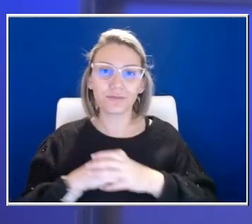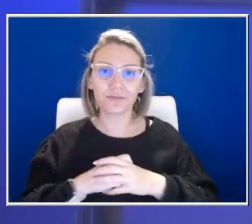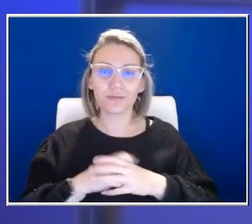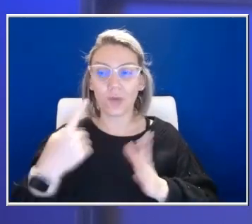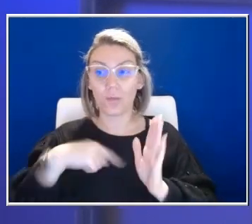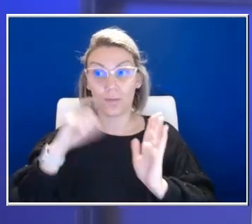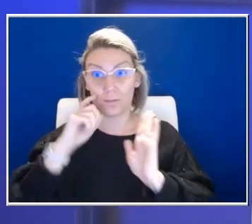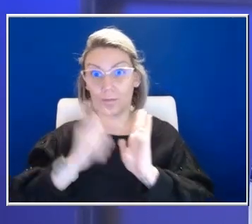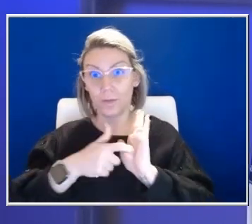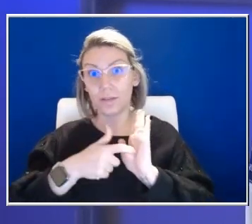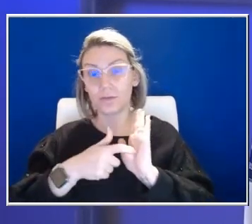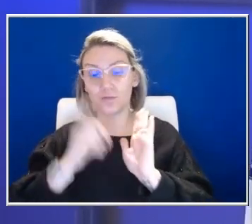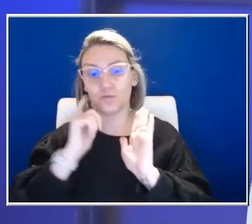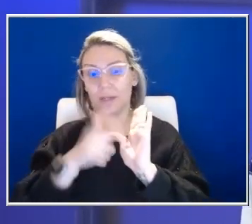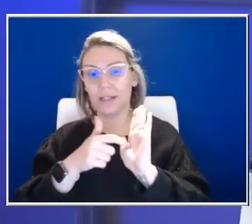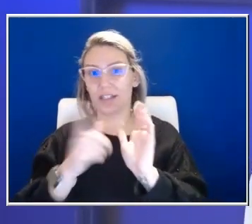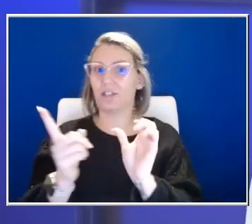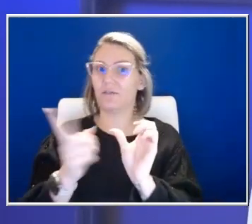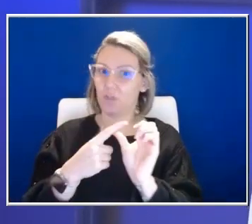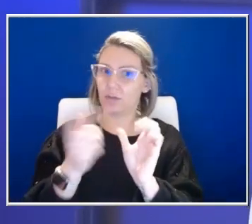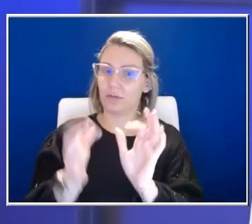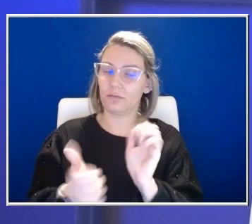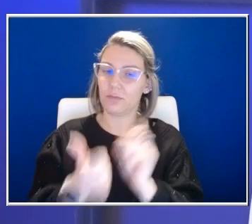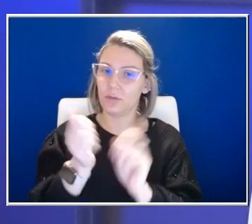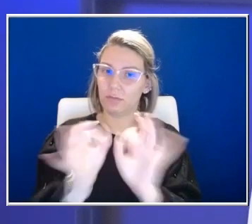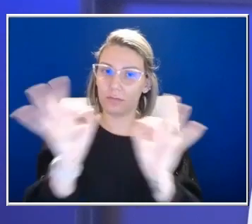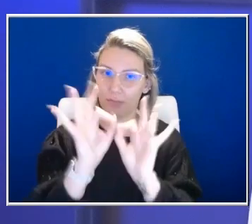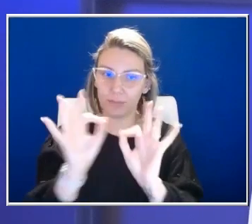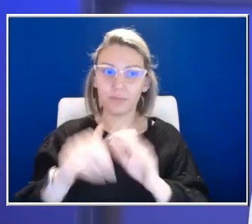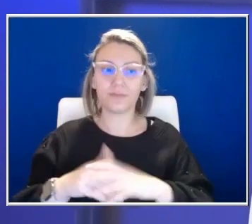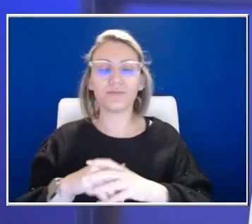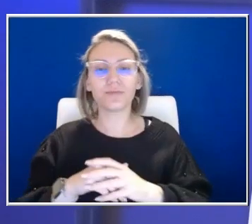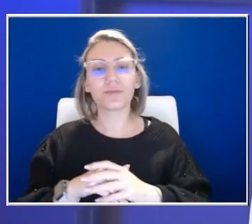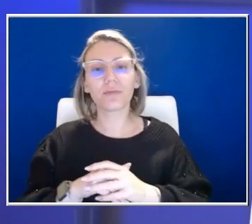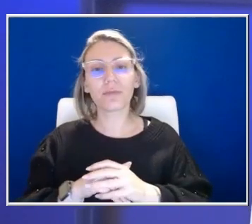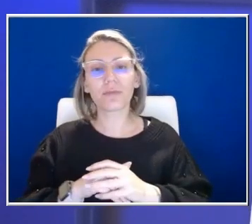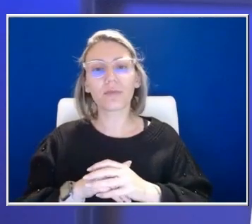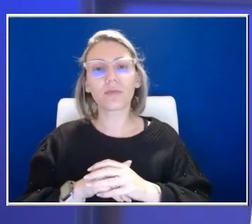think recognizing it is first and foremost, and really trying to